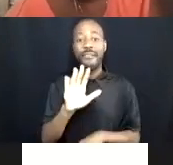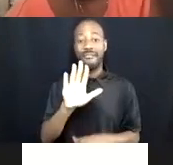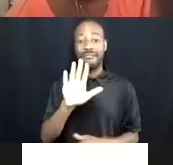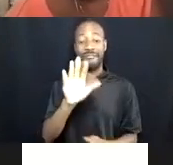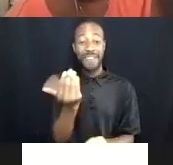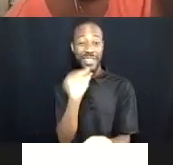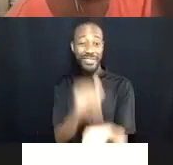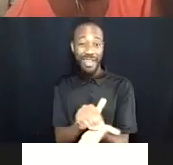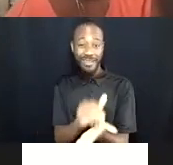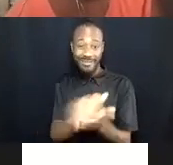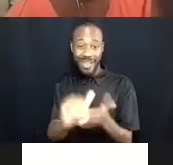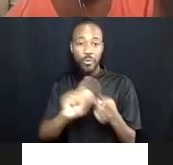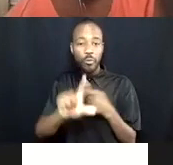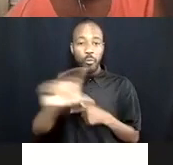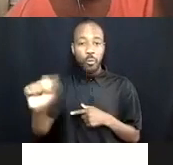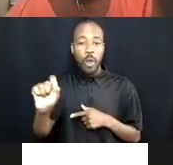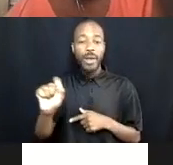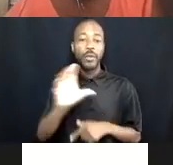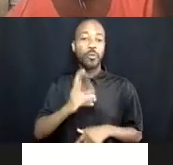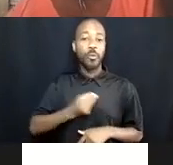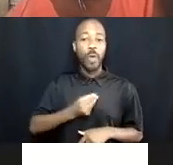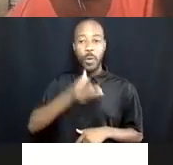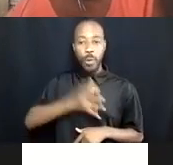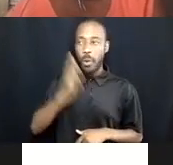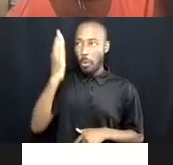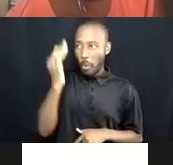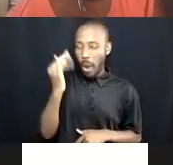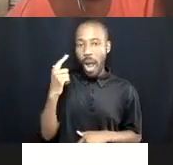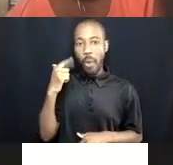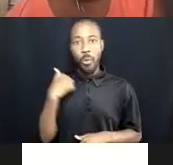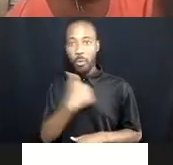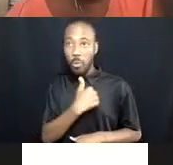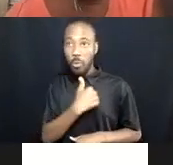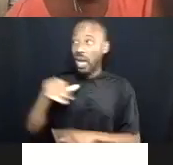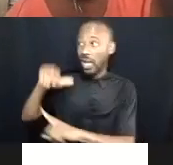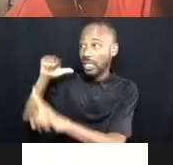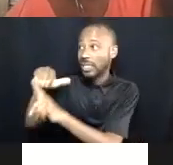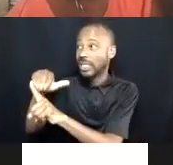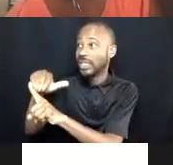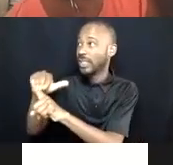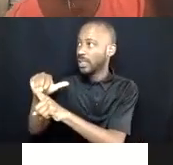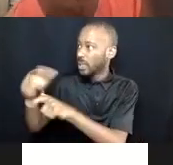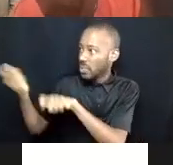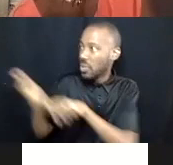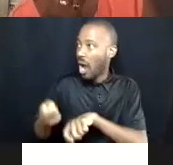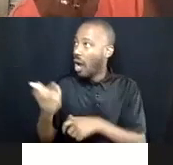in part because we dragged and gathered those 501c3